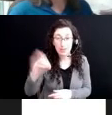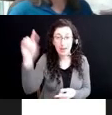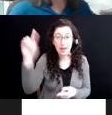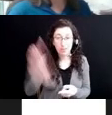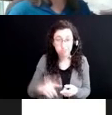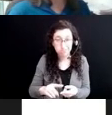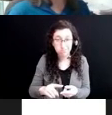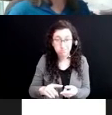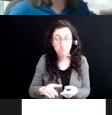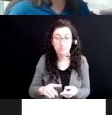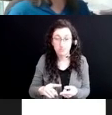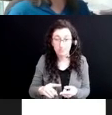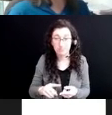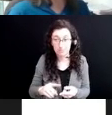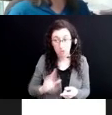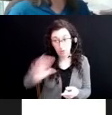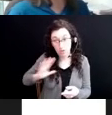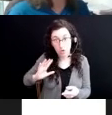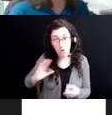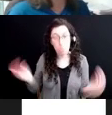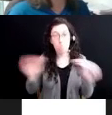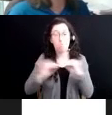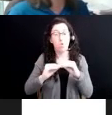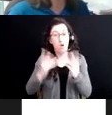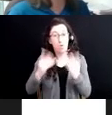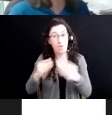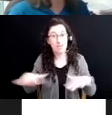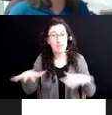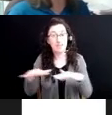amounts of wetlands that used to be on the landscape. And wetlands